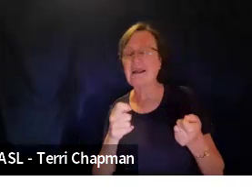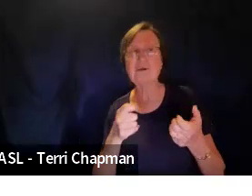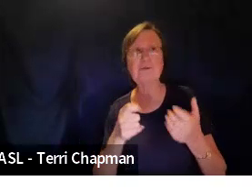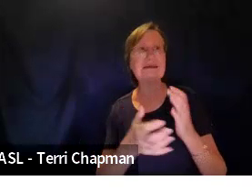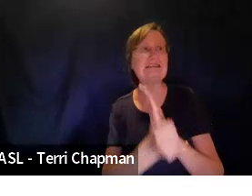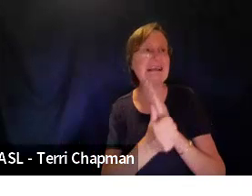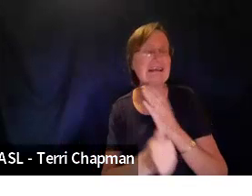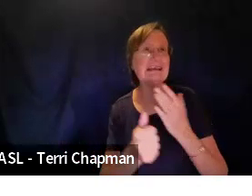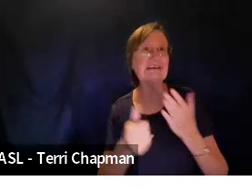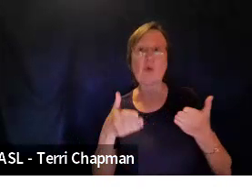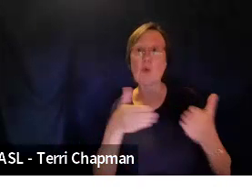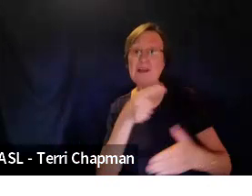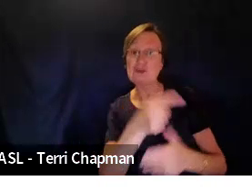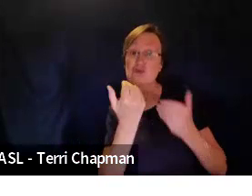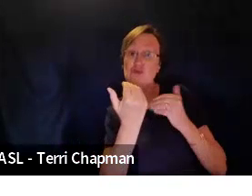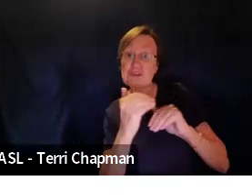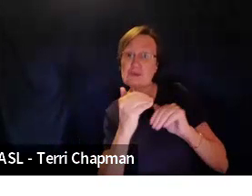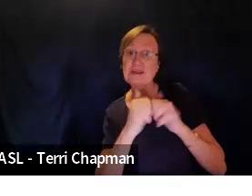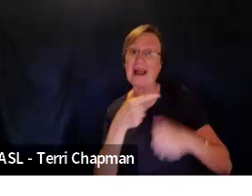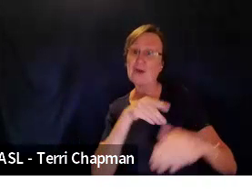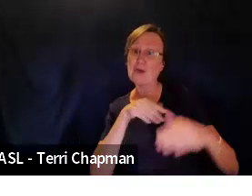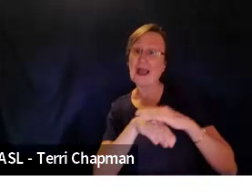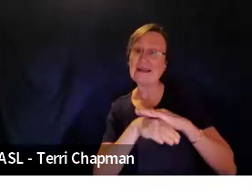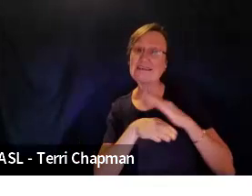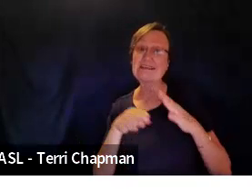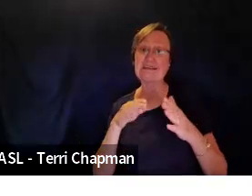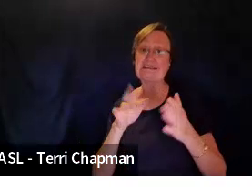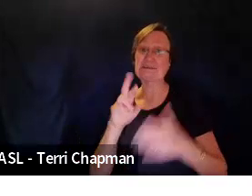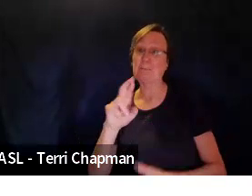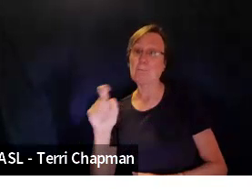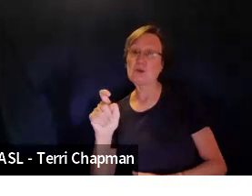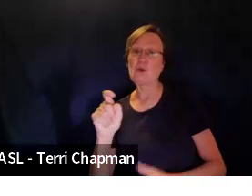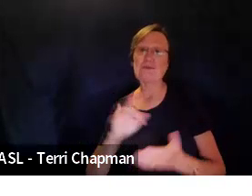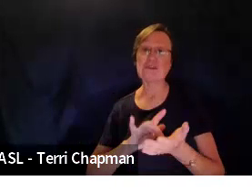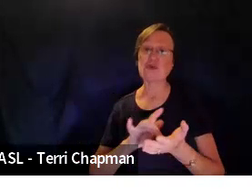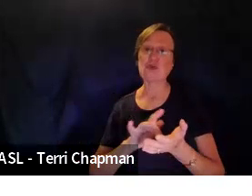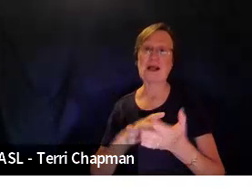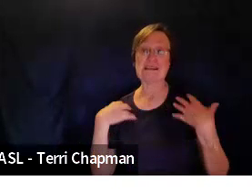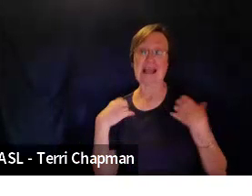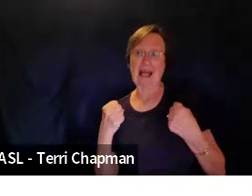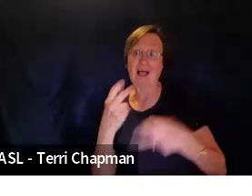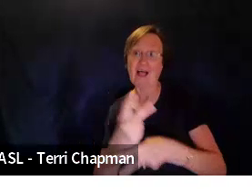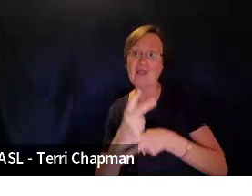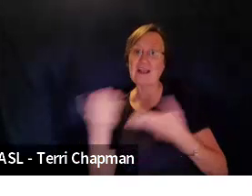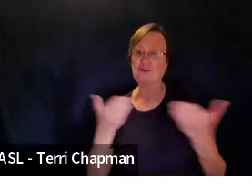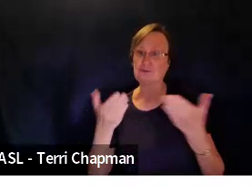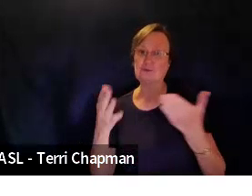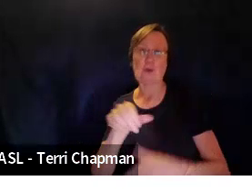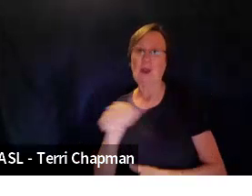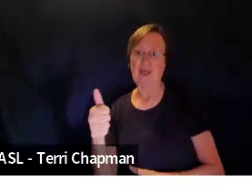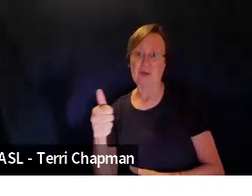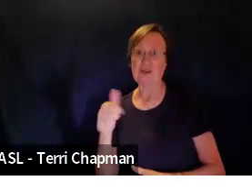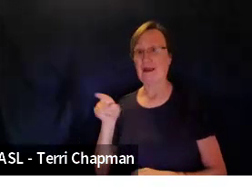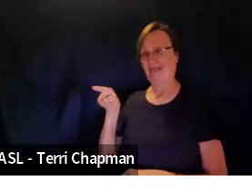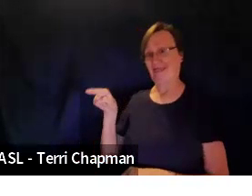might have restrictions on how you access prescription drugs, healthcare services, and otherwise. So under this new